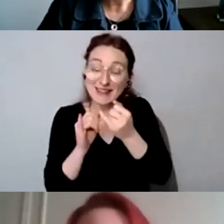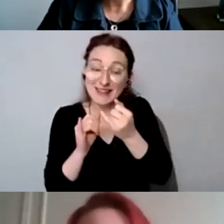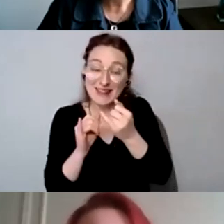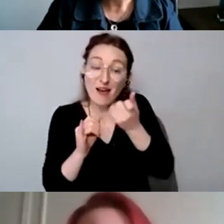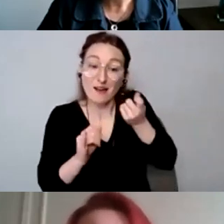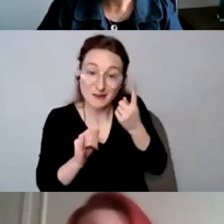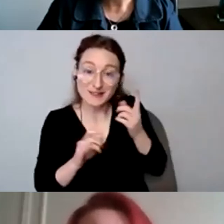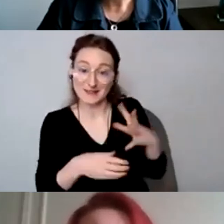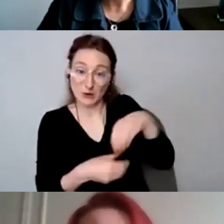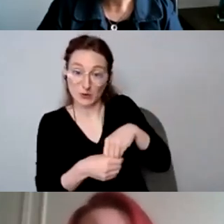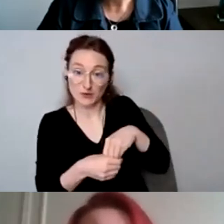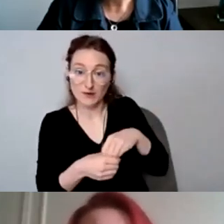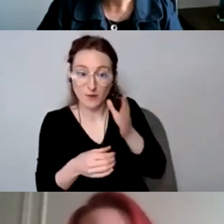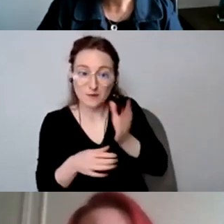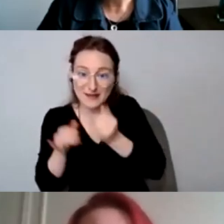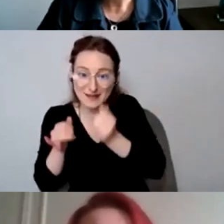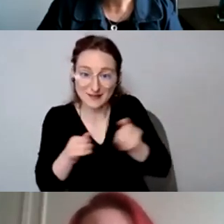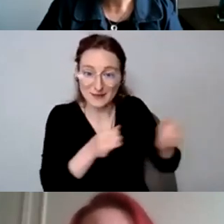abilities